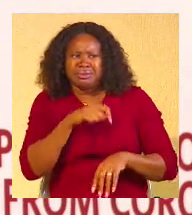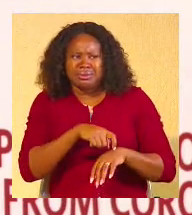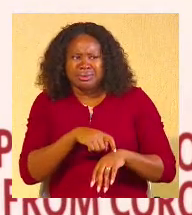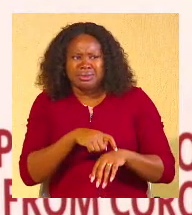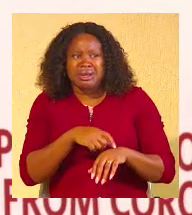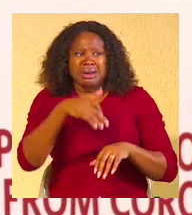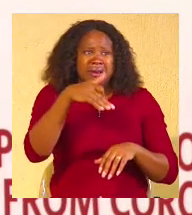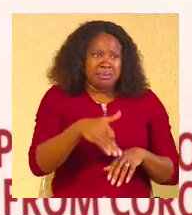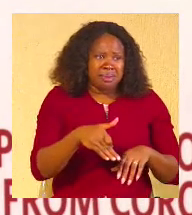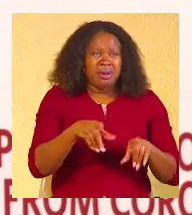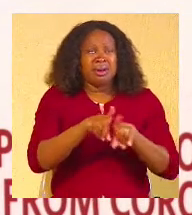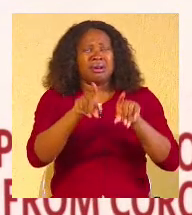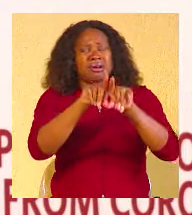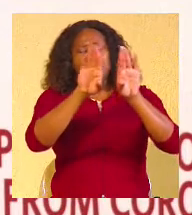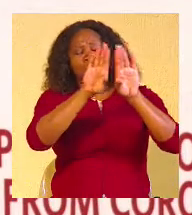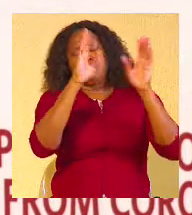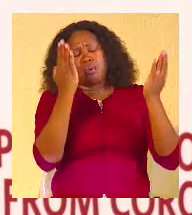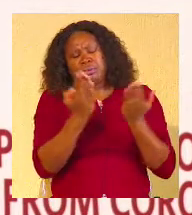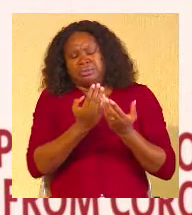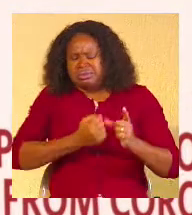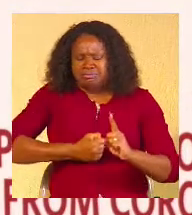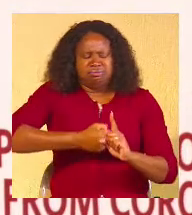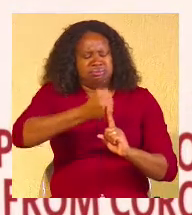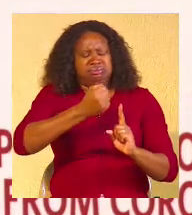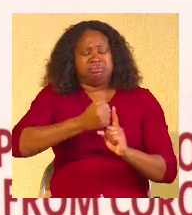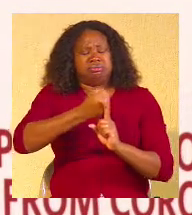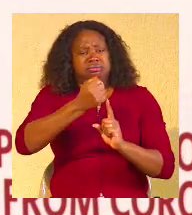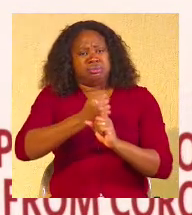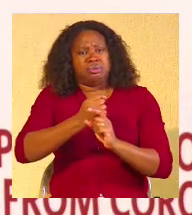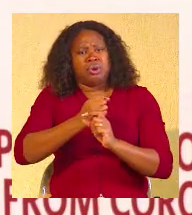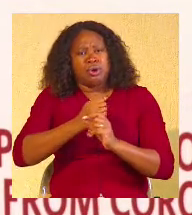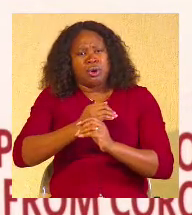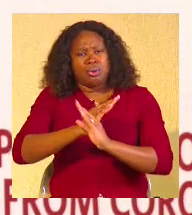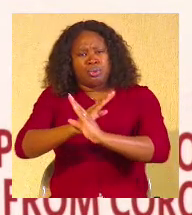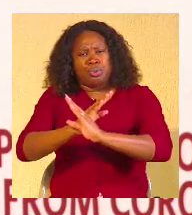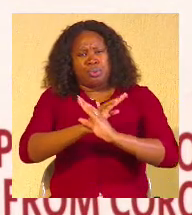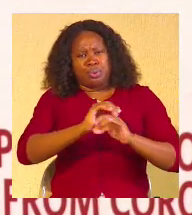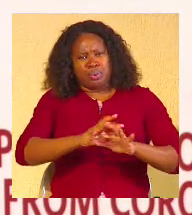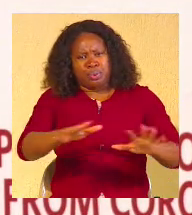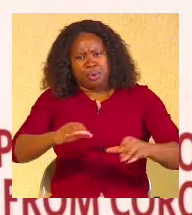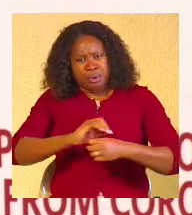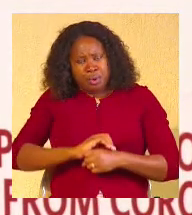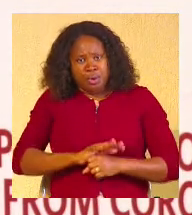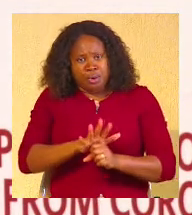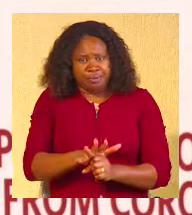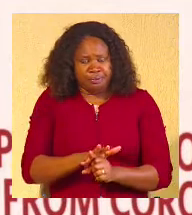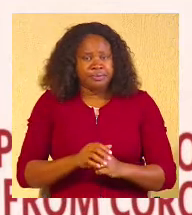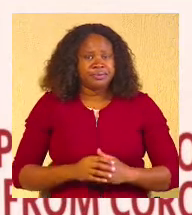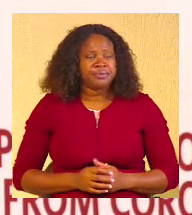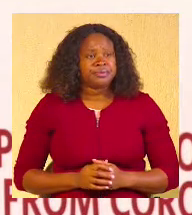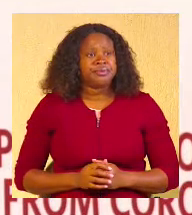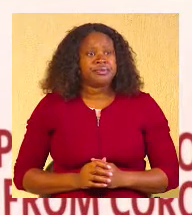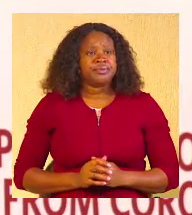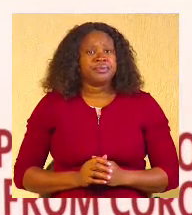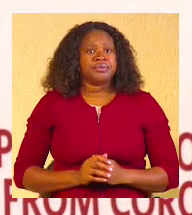world are battling with the fight against COVID-19. The nature